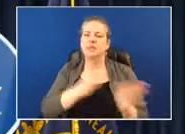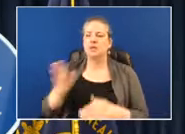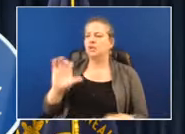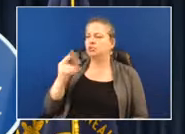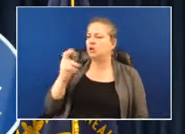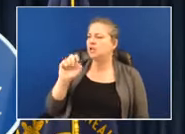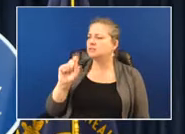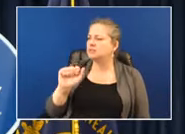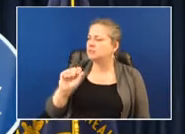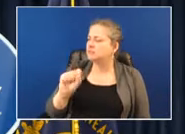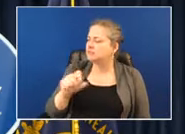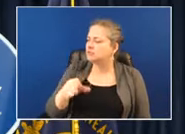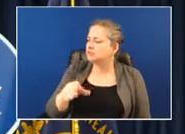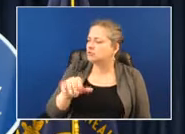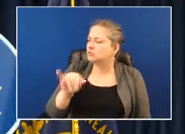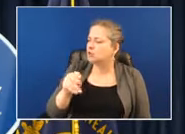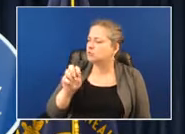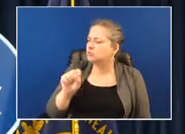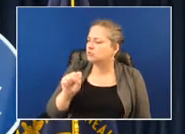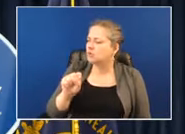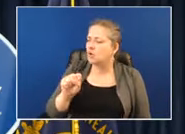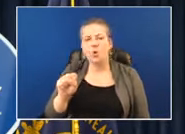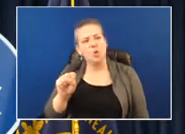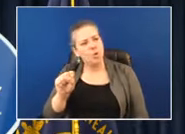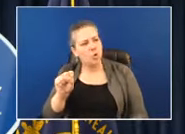you just signed into law House Bill